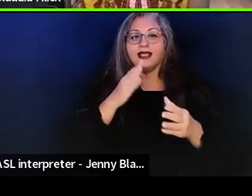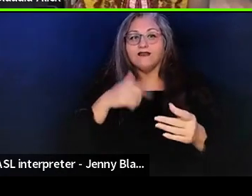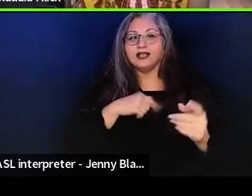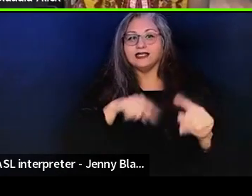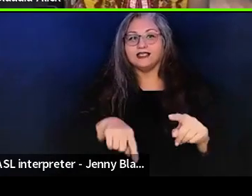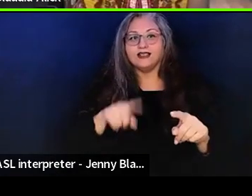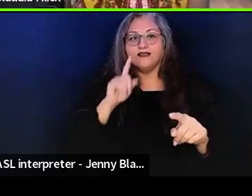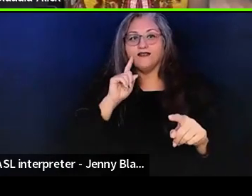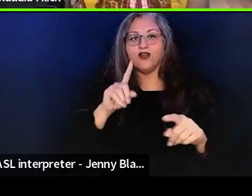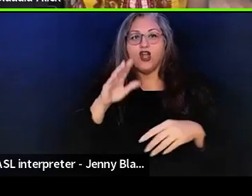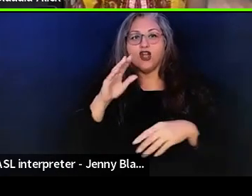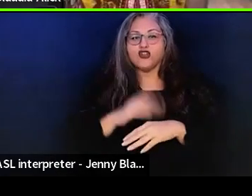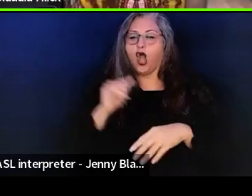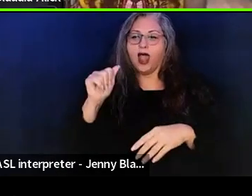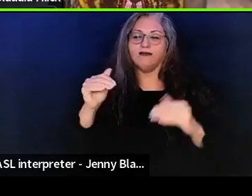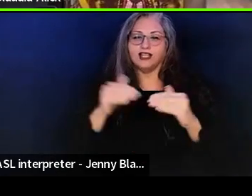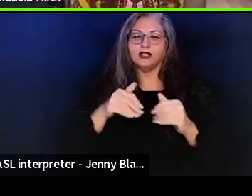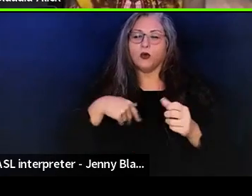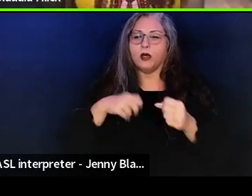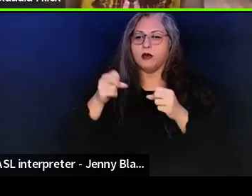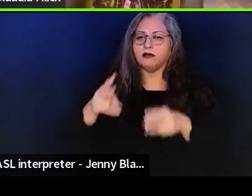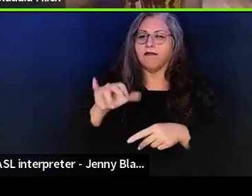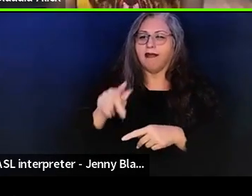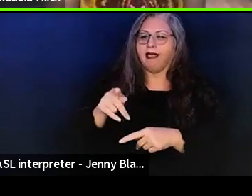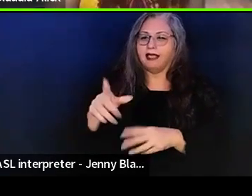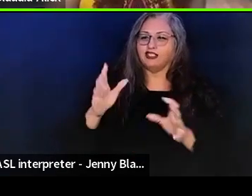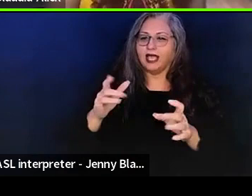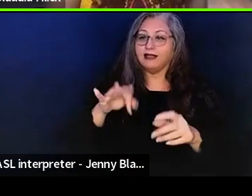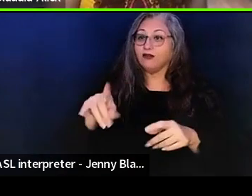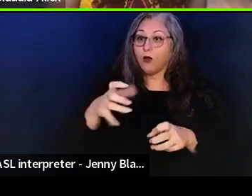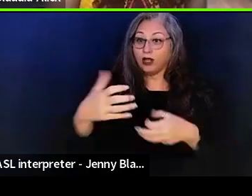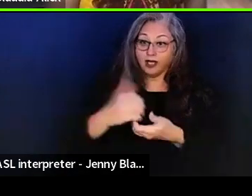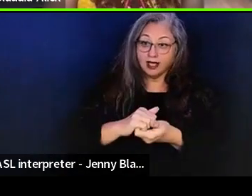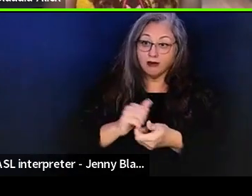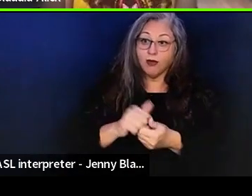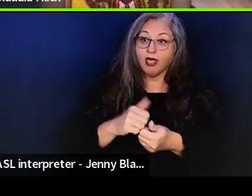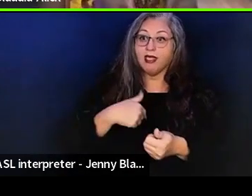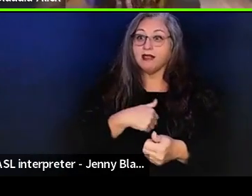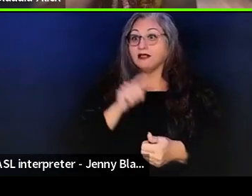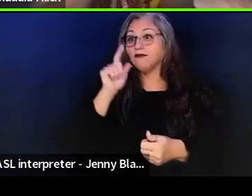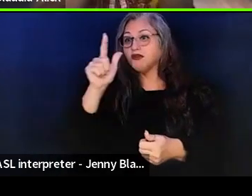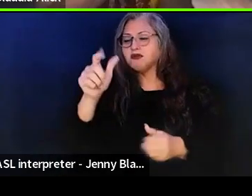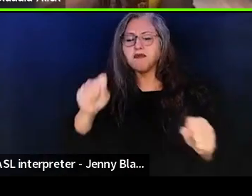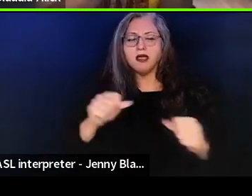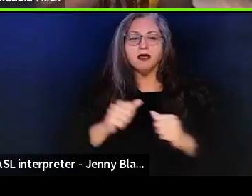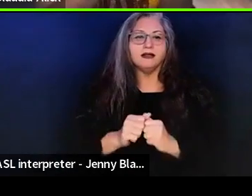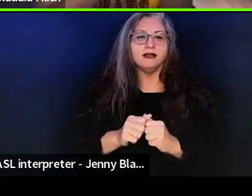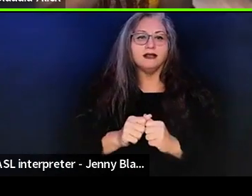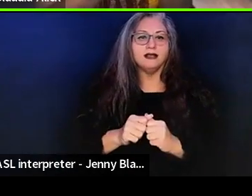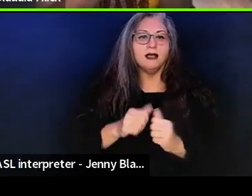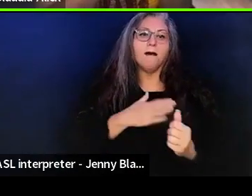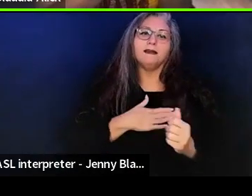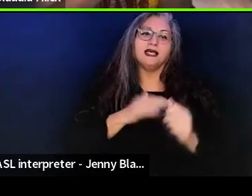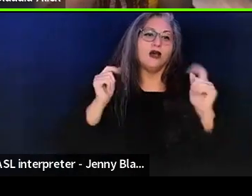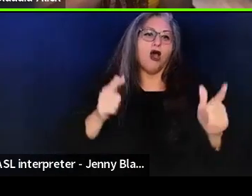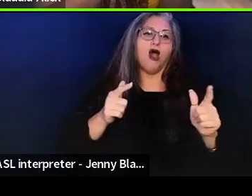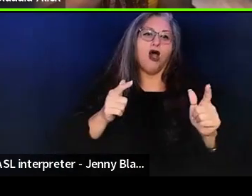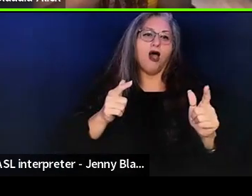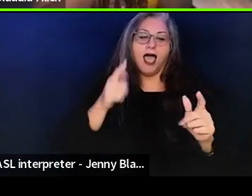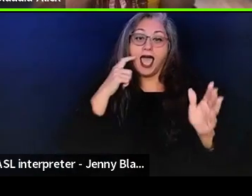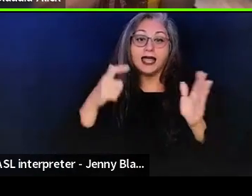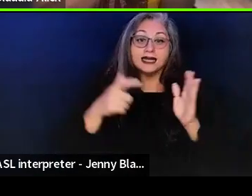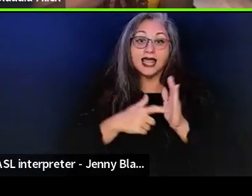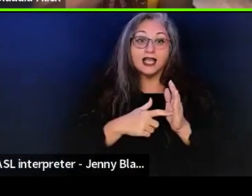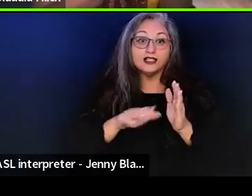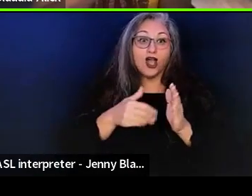here with Calling Up Justice. We'll drop some links in the chat for anyone who wants to connect with us in the future. But could everyone just acknowledge